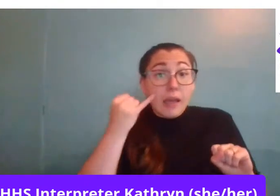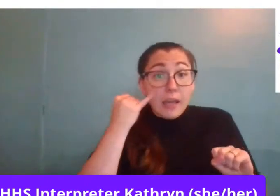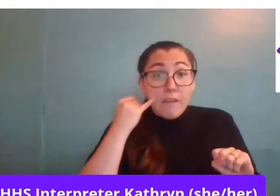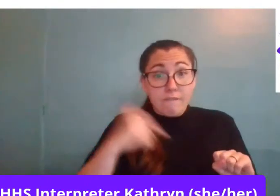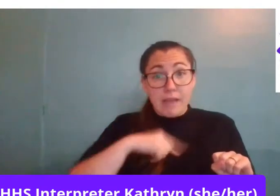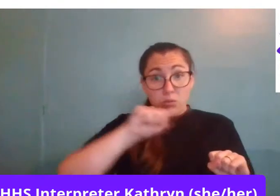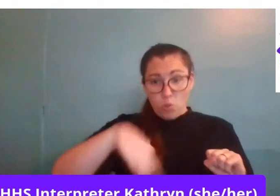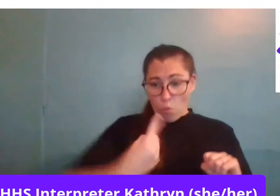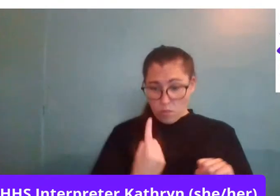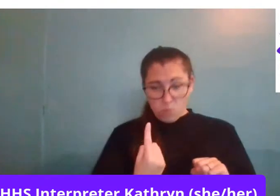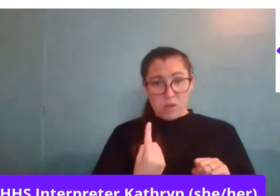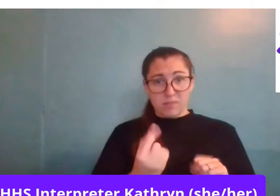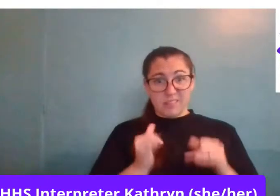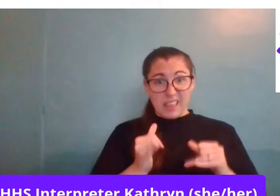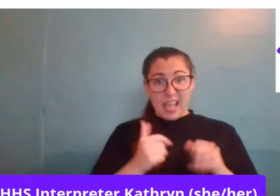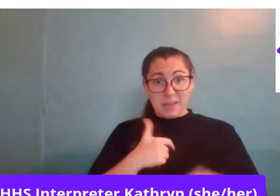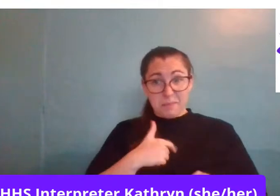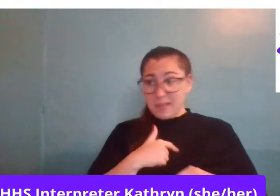Mm-hmm.